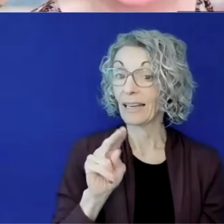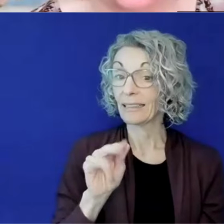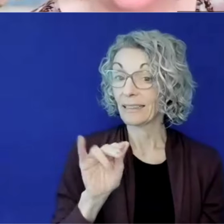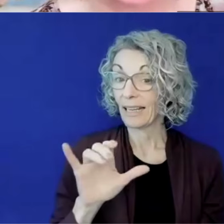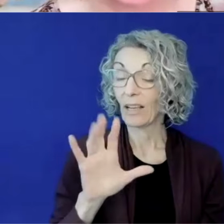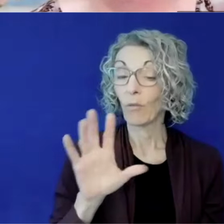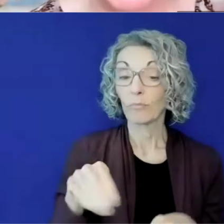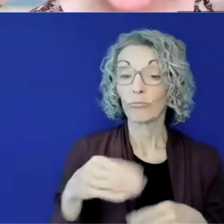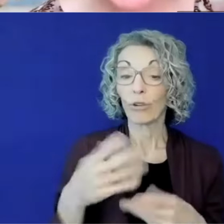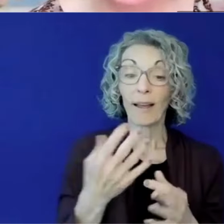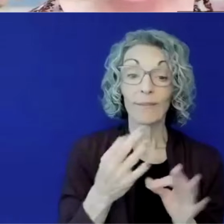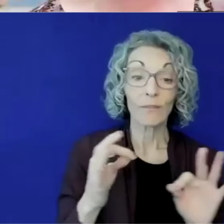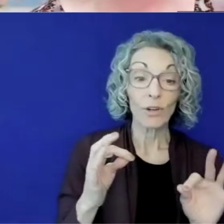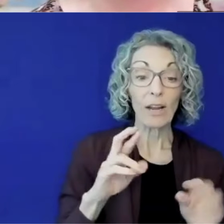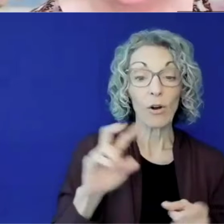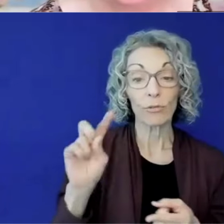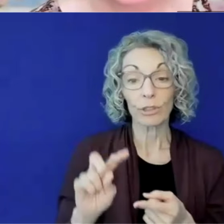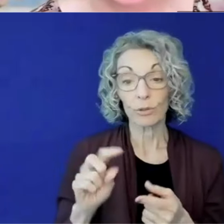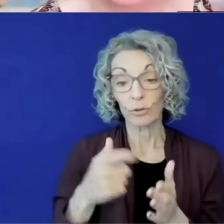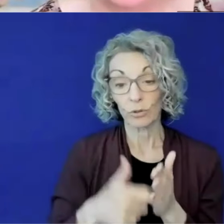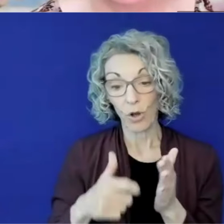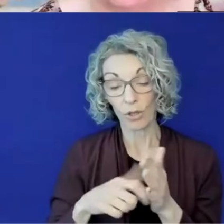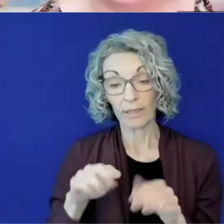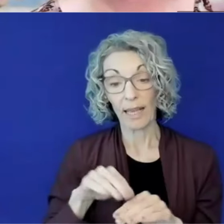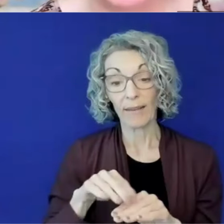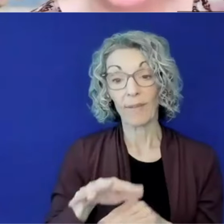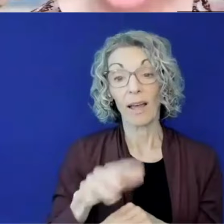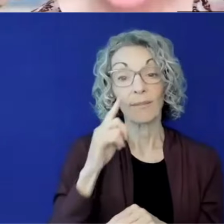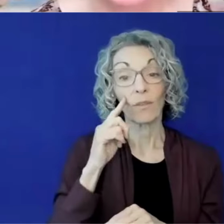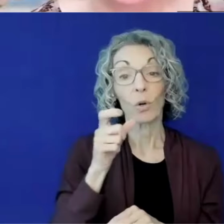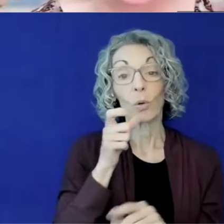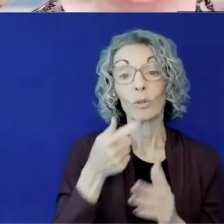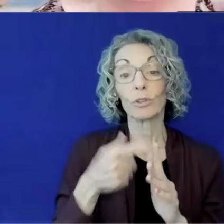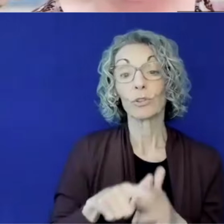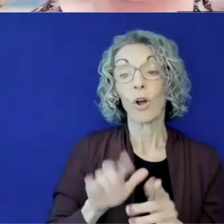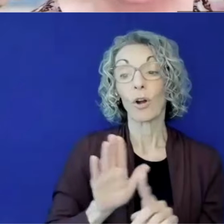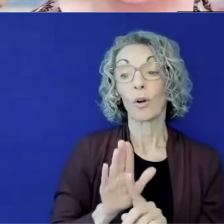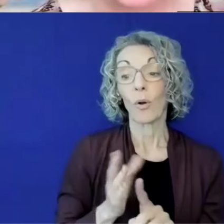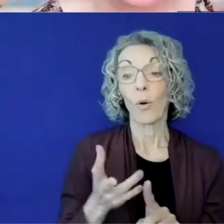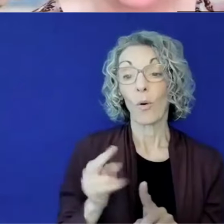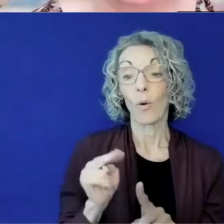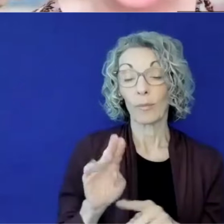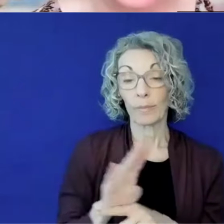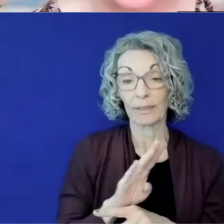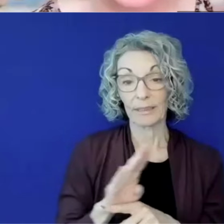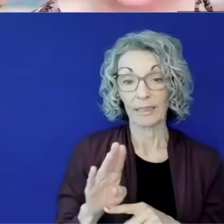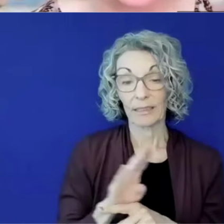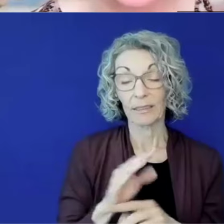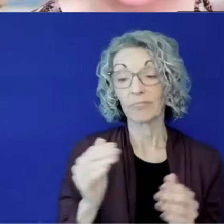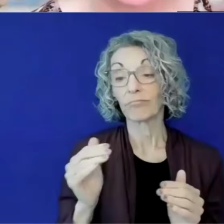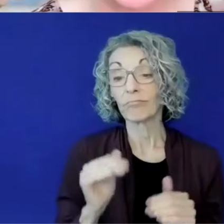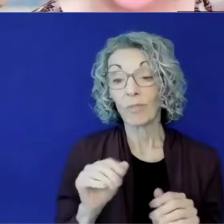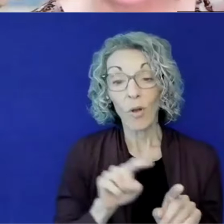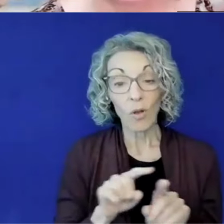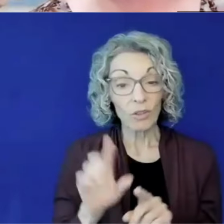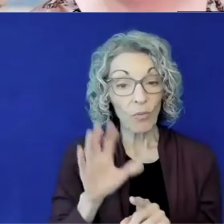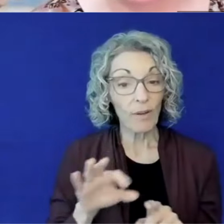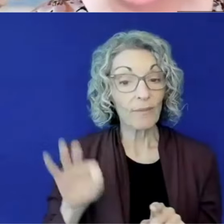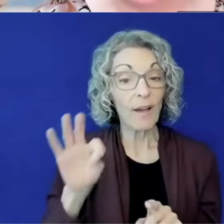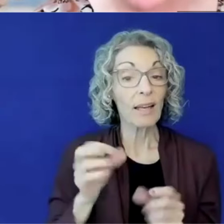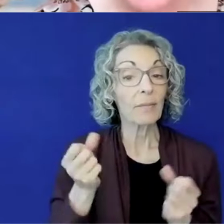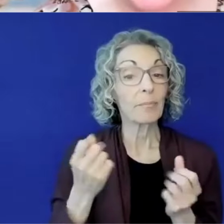or reduced cost advice to people who are starting their own business. You're also going to find a lot of resources on the